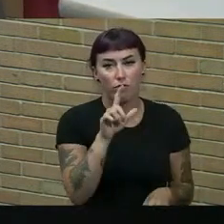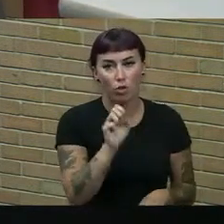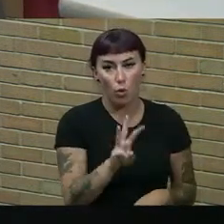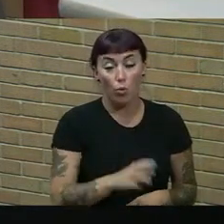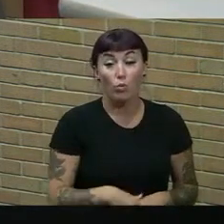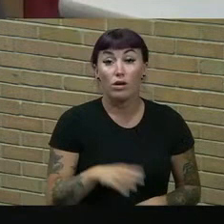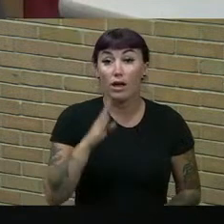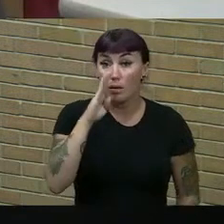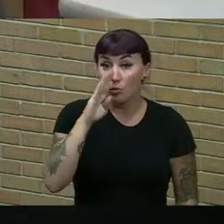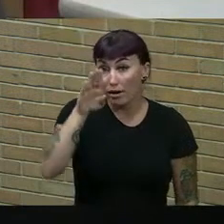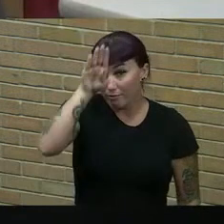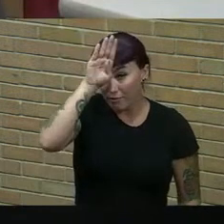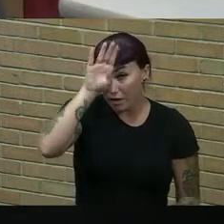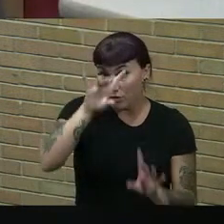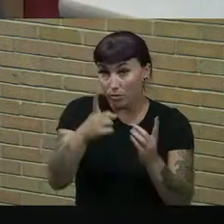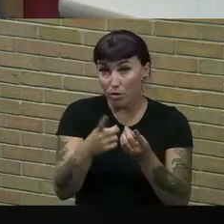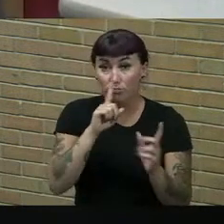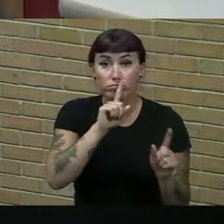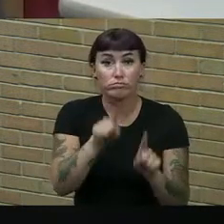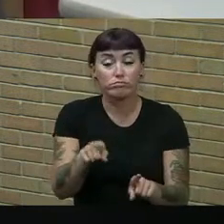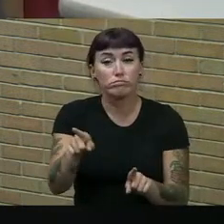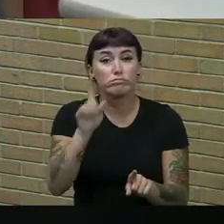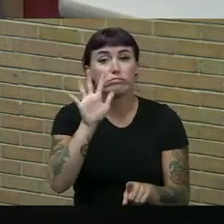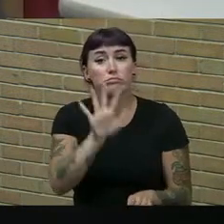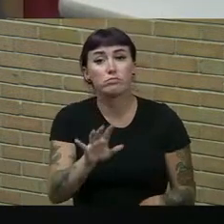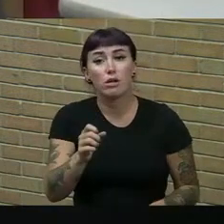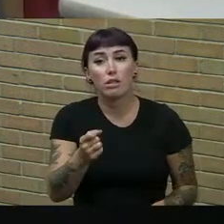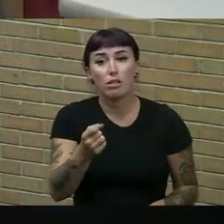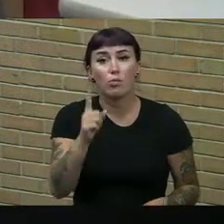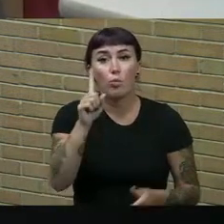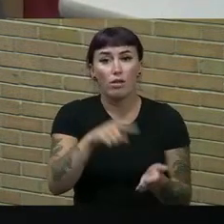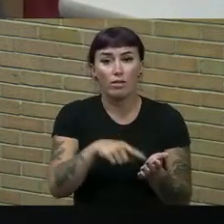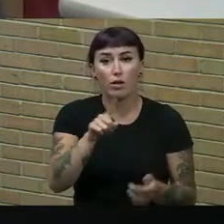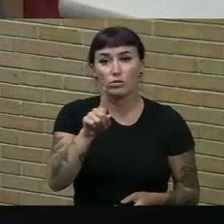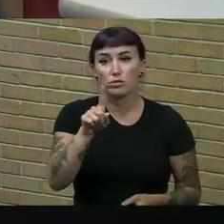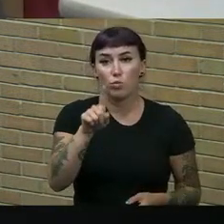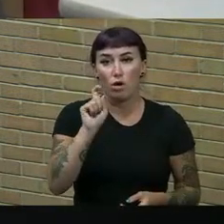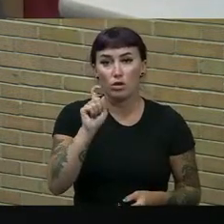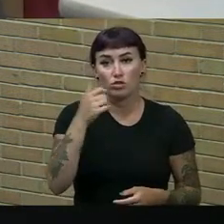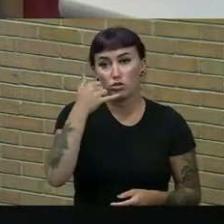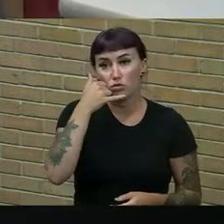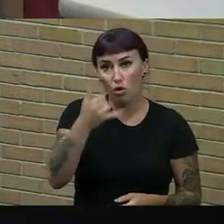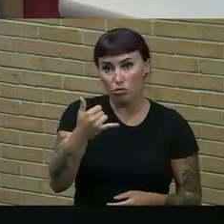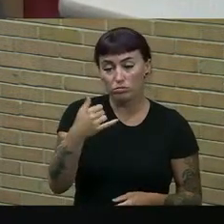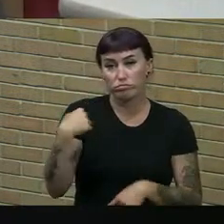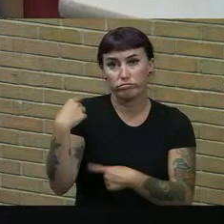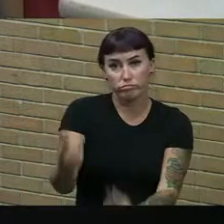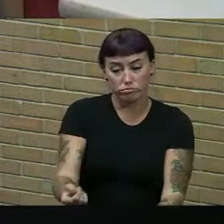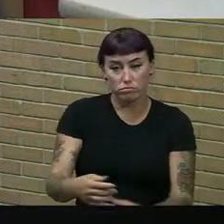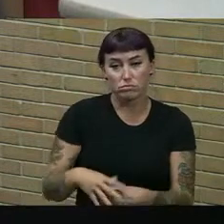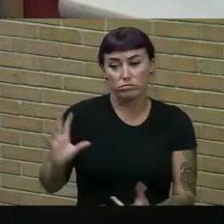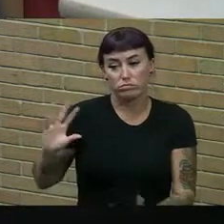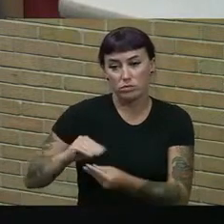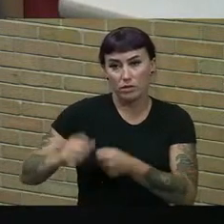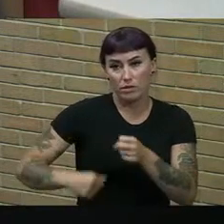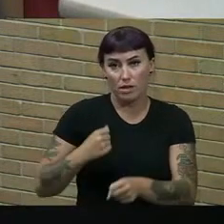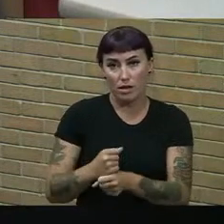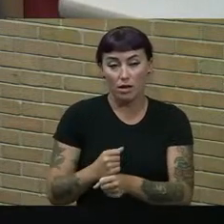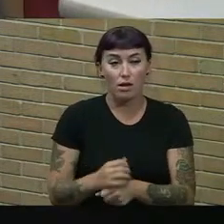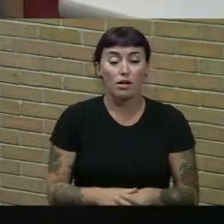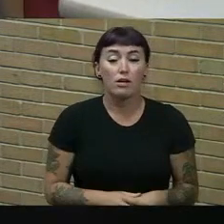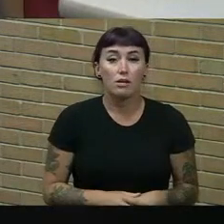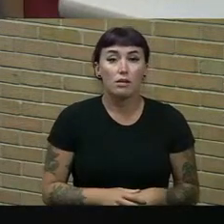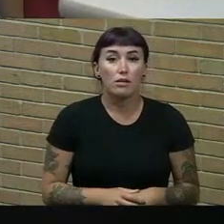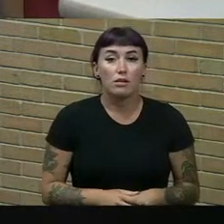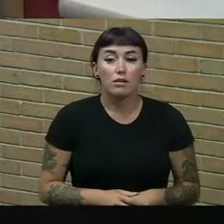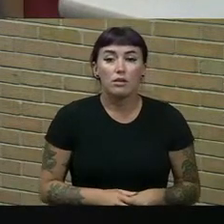Fire Department reported that they have approximately 1,100 calls year to date, and calls of significance since the last meeting